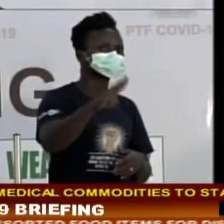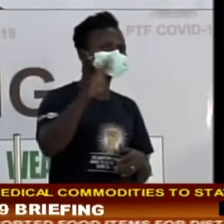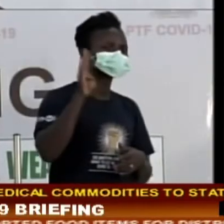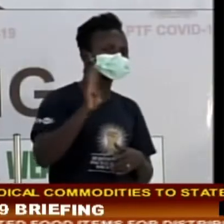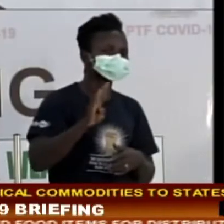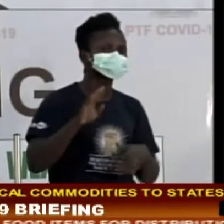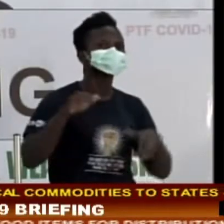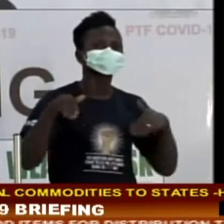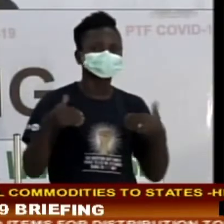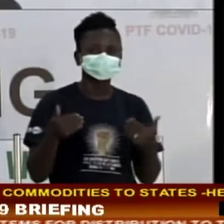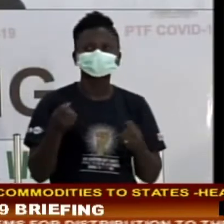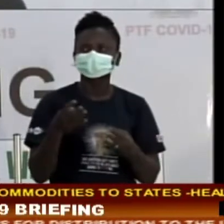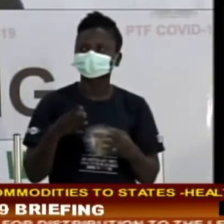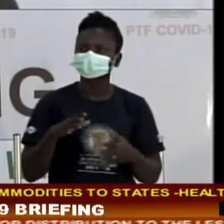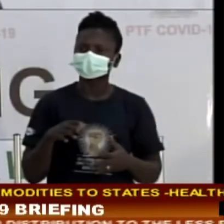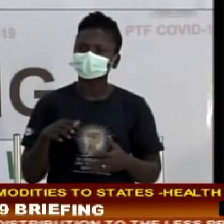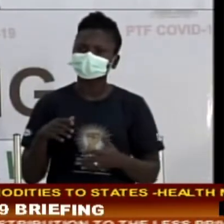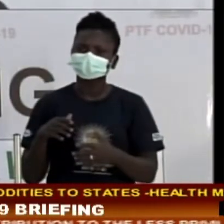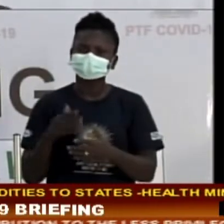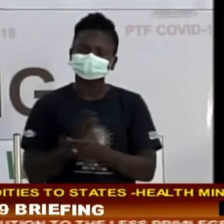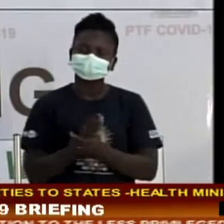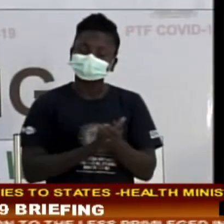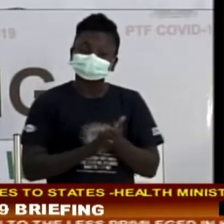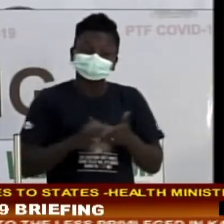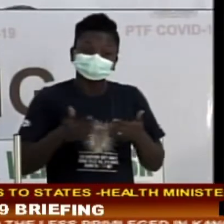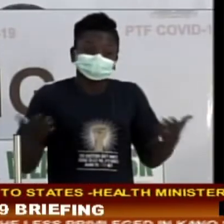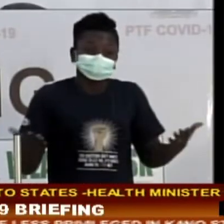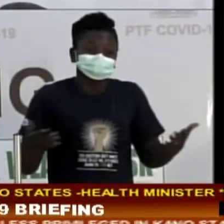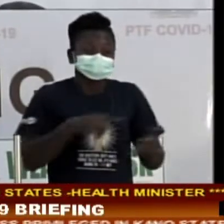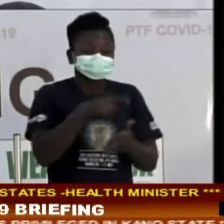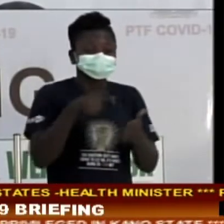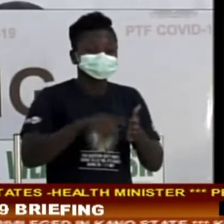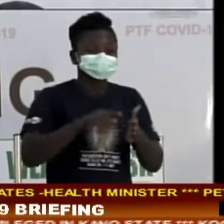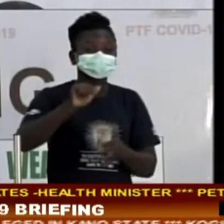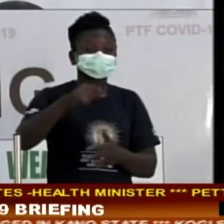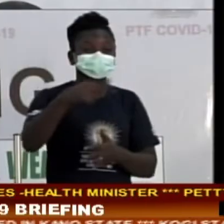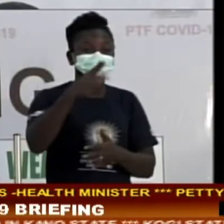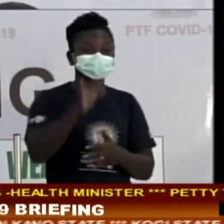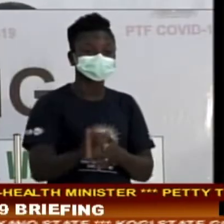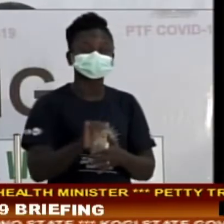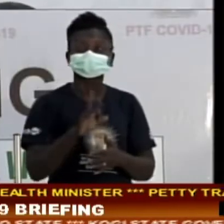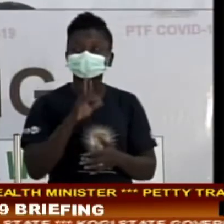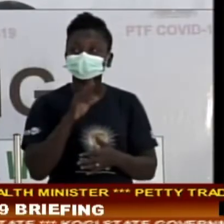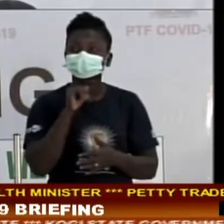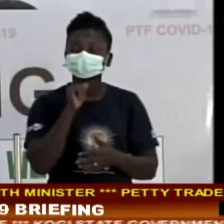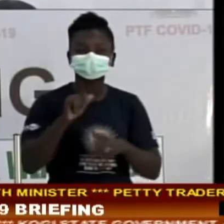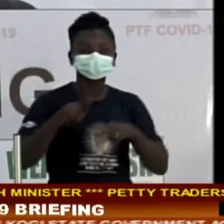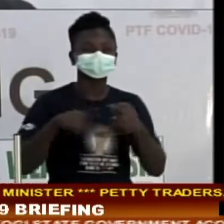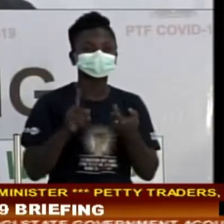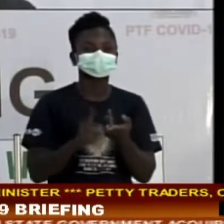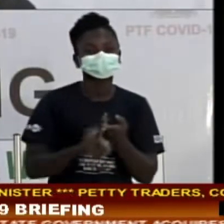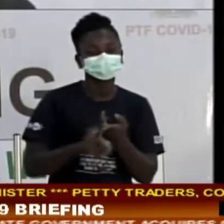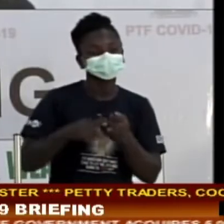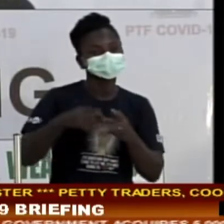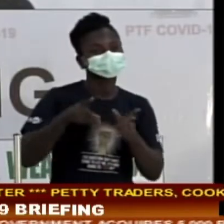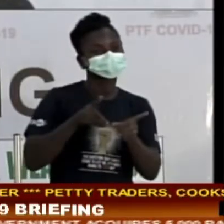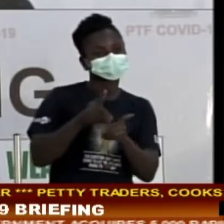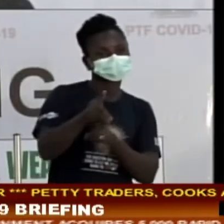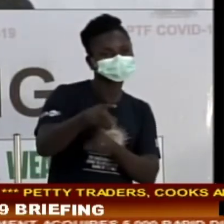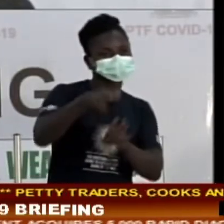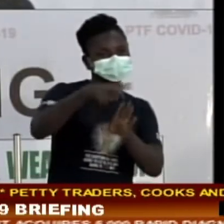and NAA well um these agencies and government were directly implementing um